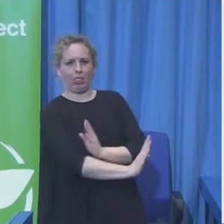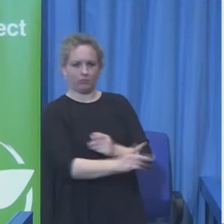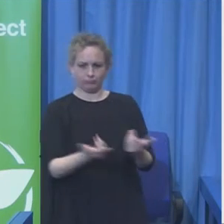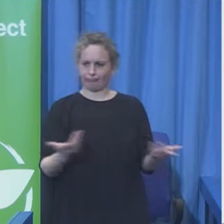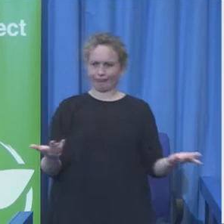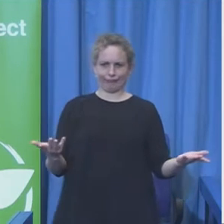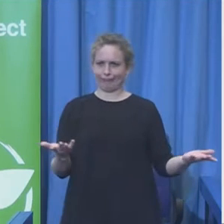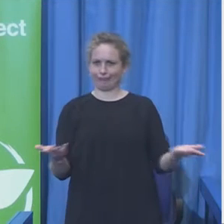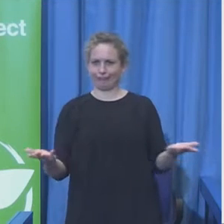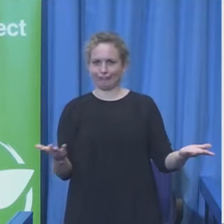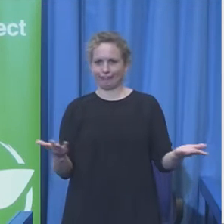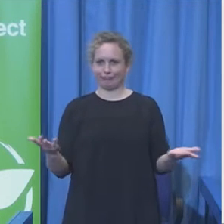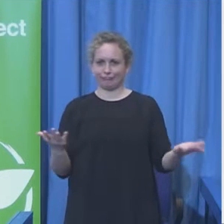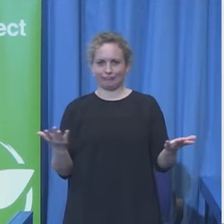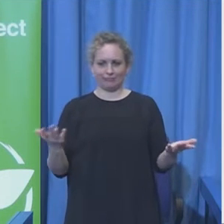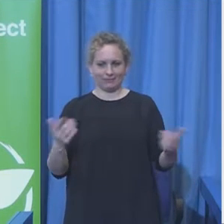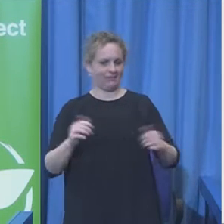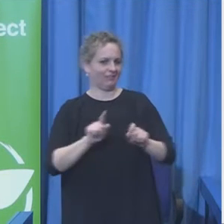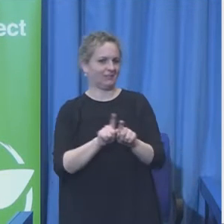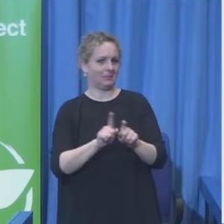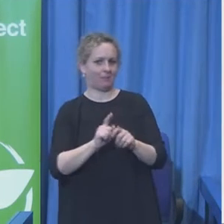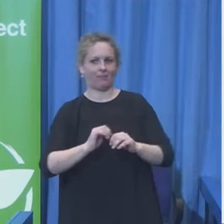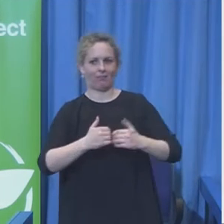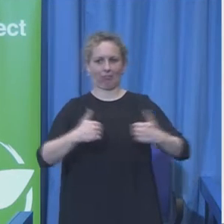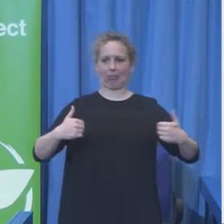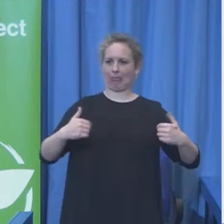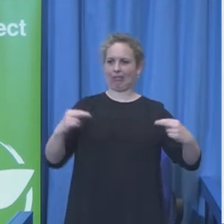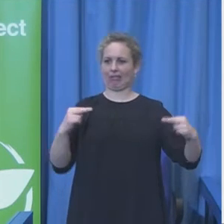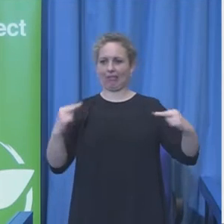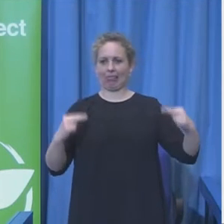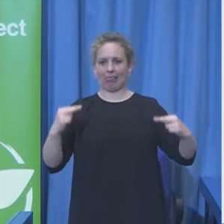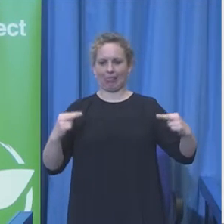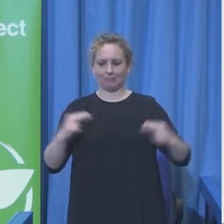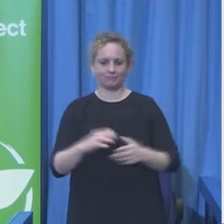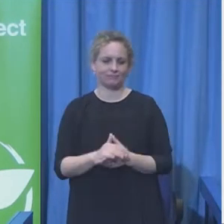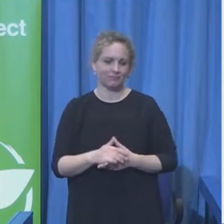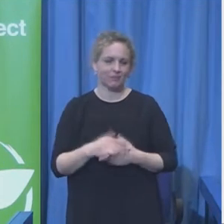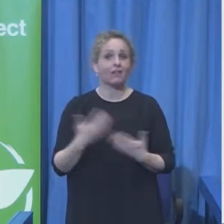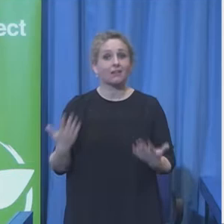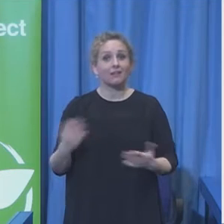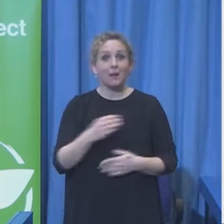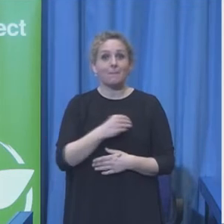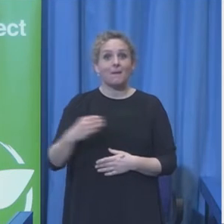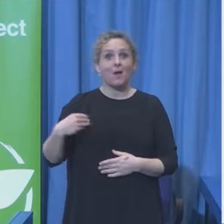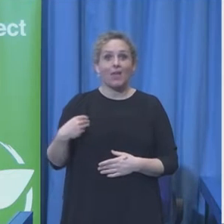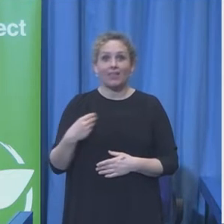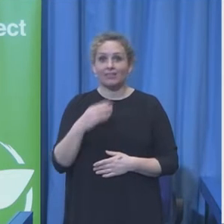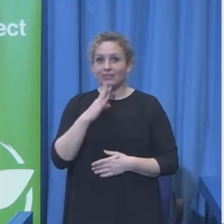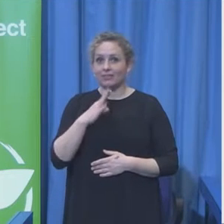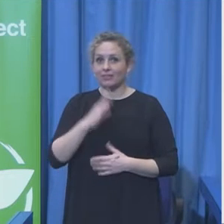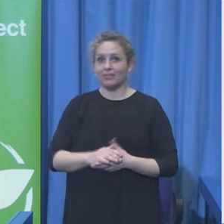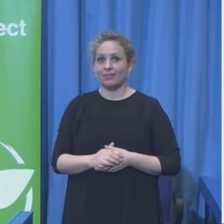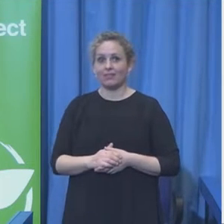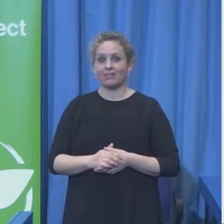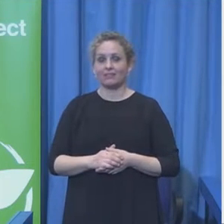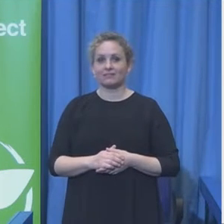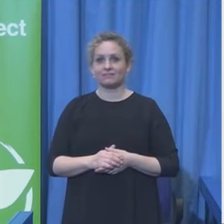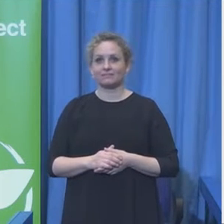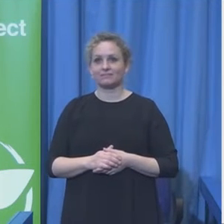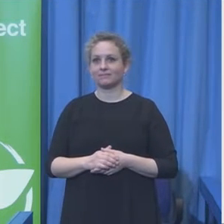uzyskaniem i rozliczaniem dotacji. W sektorze publicznym niezatrudnianie osób